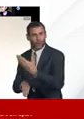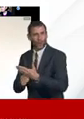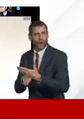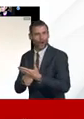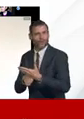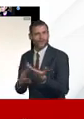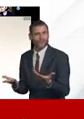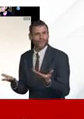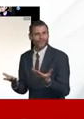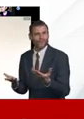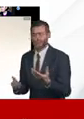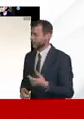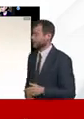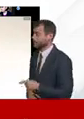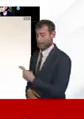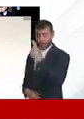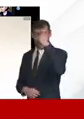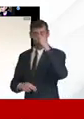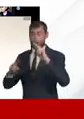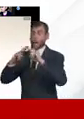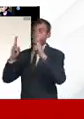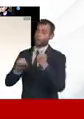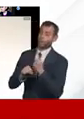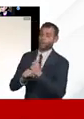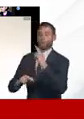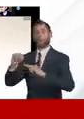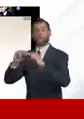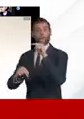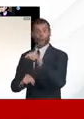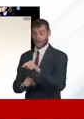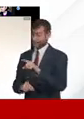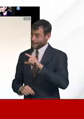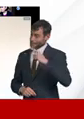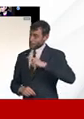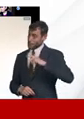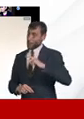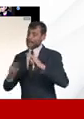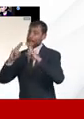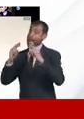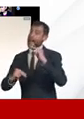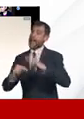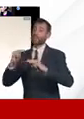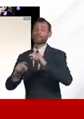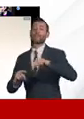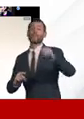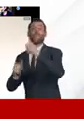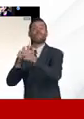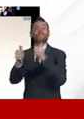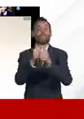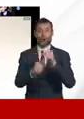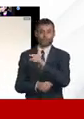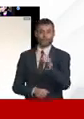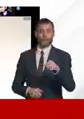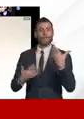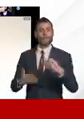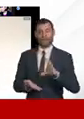about it does the fact that housing developers contributed more than a million pounds to the tory party general election campaign have anything to do with a different